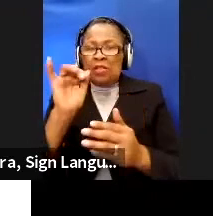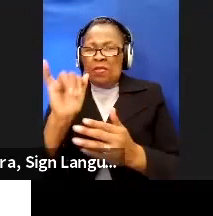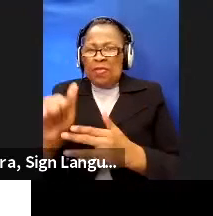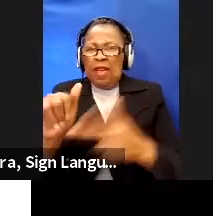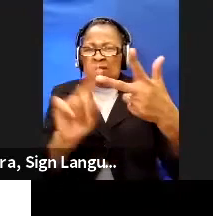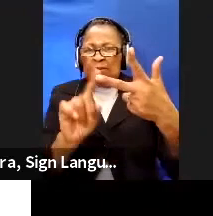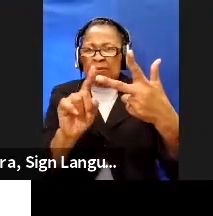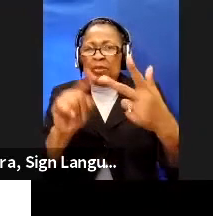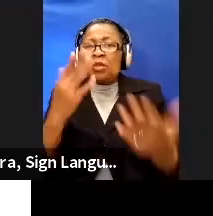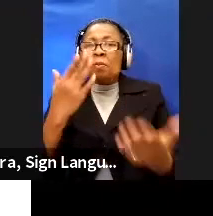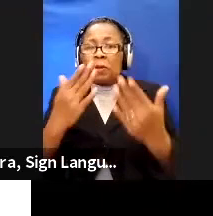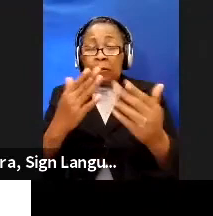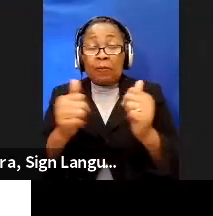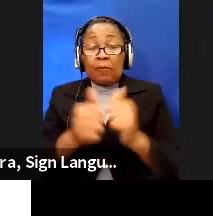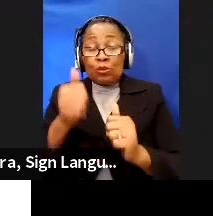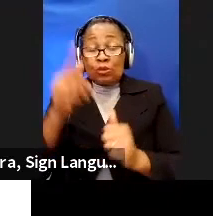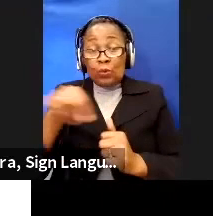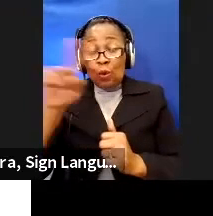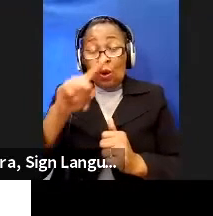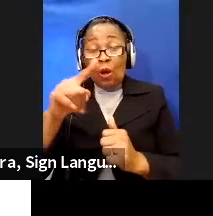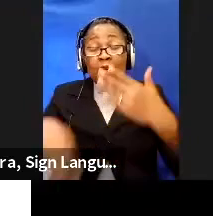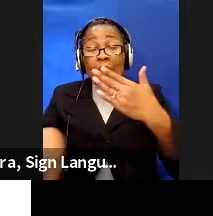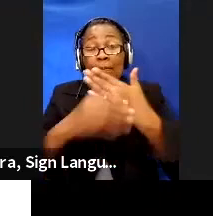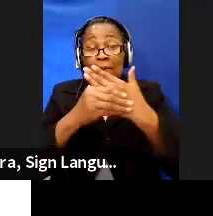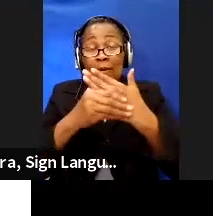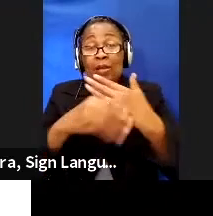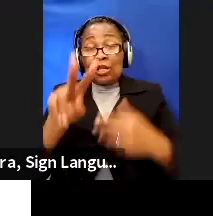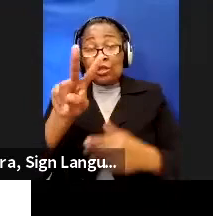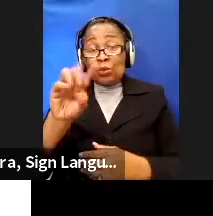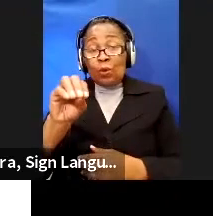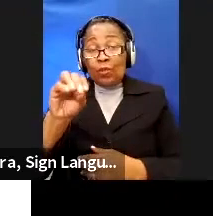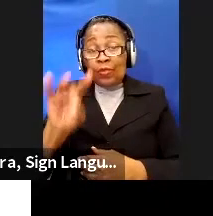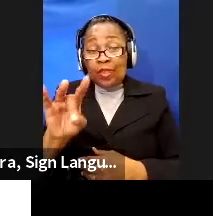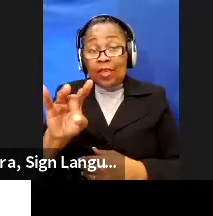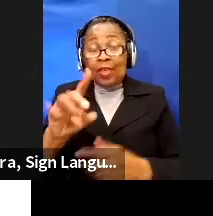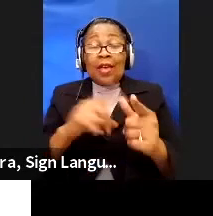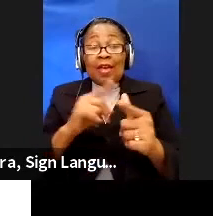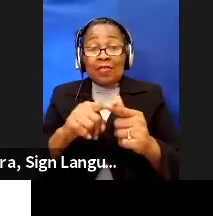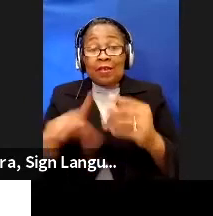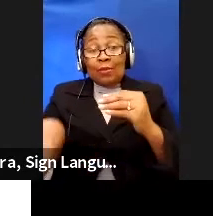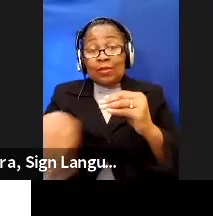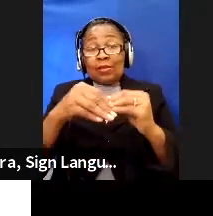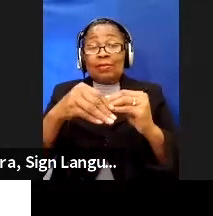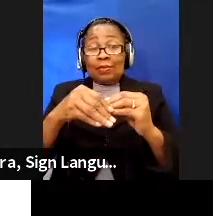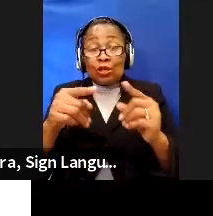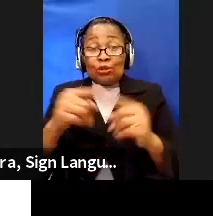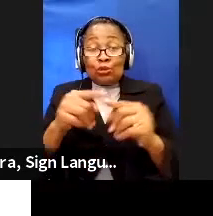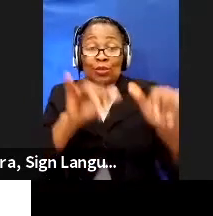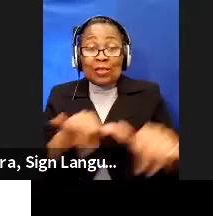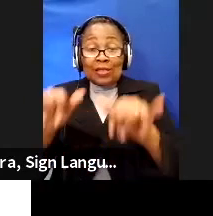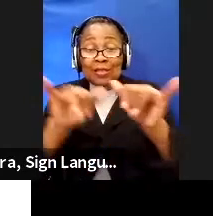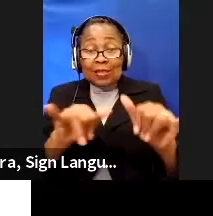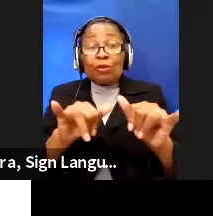been an amendment to the ADA in 2008, and then there was an update to the standards and regulations in